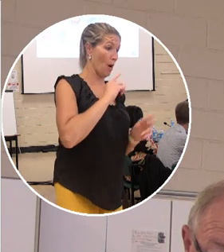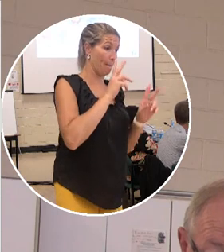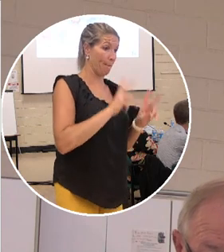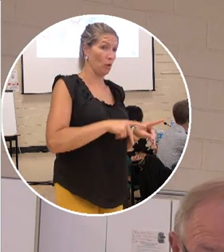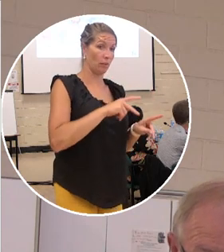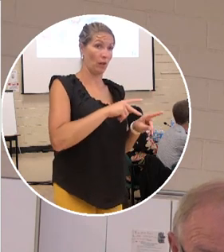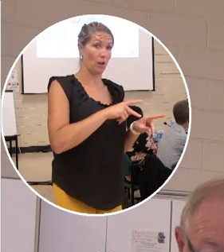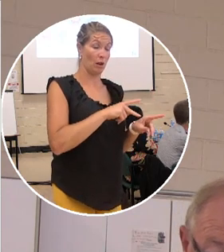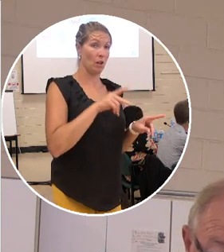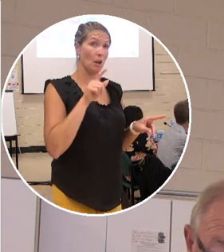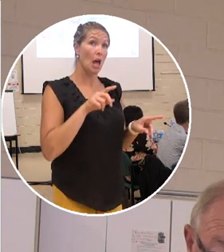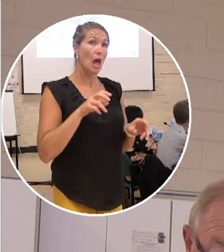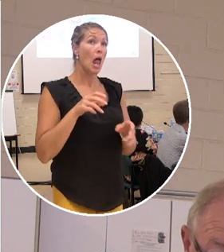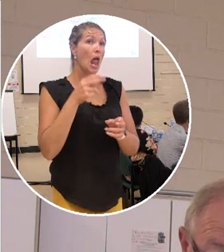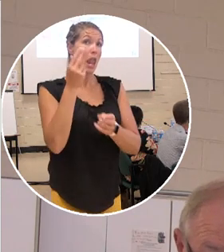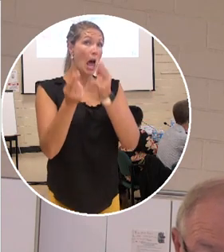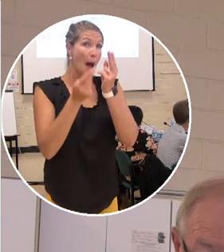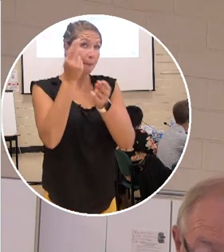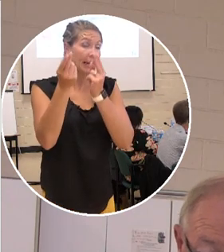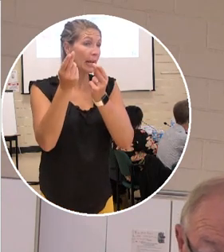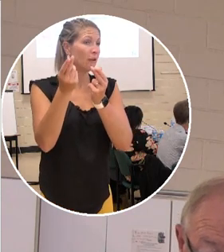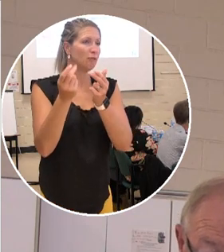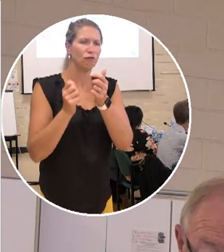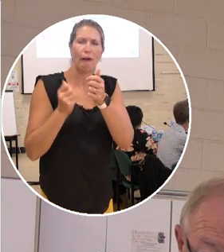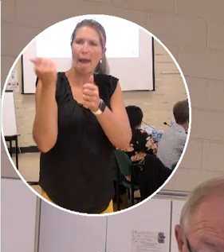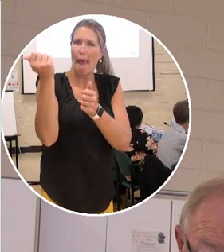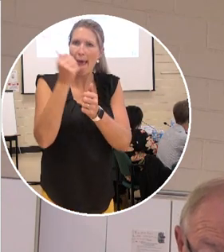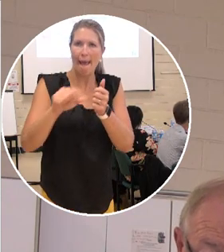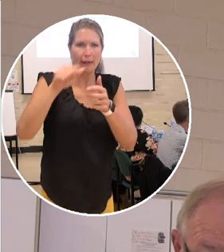member, member of the House of Assembly, or member of Parliament,